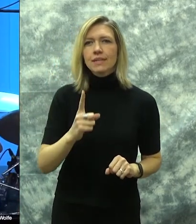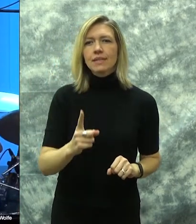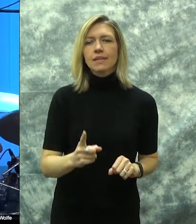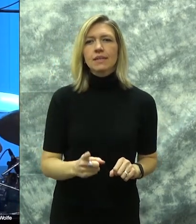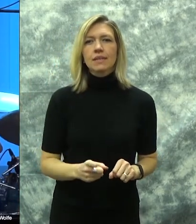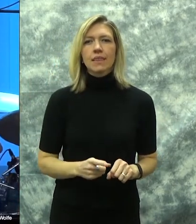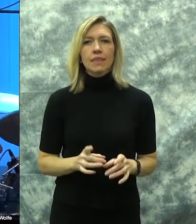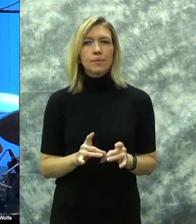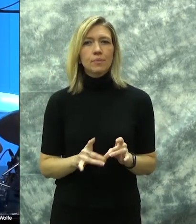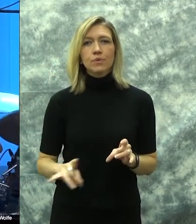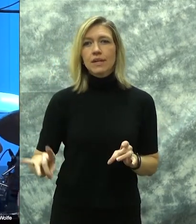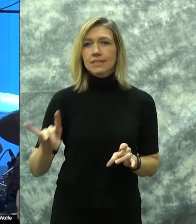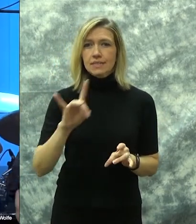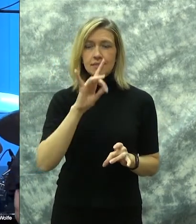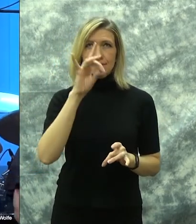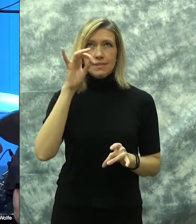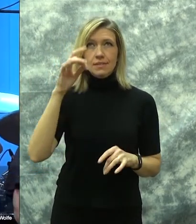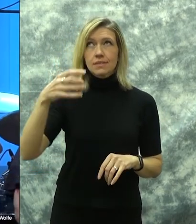Surely the presence